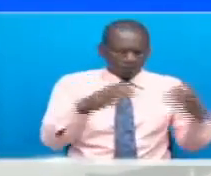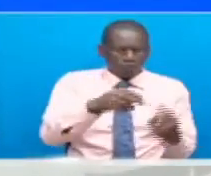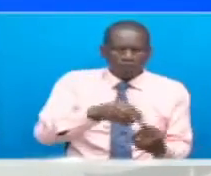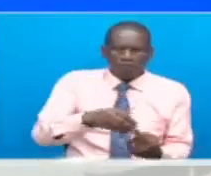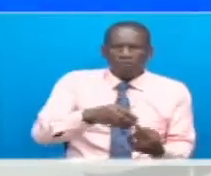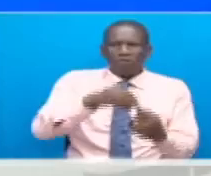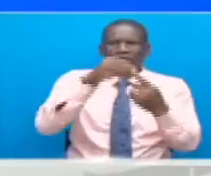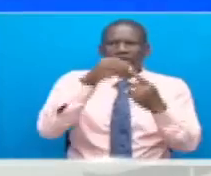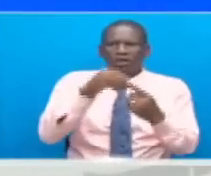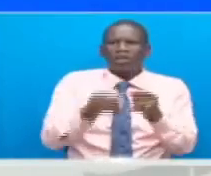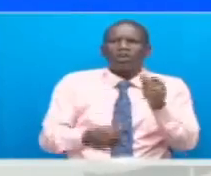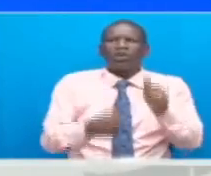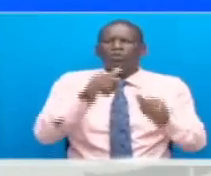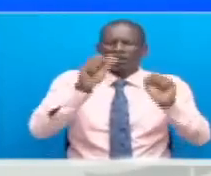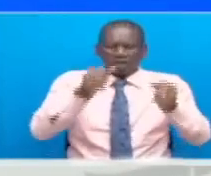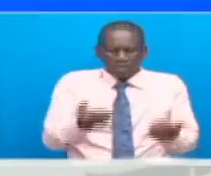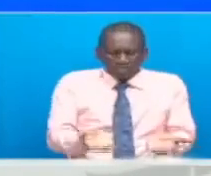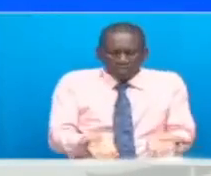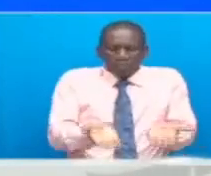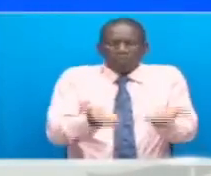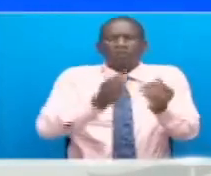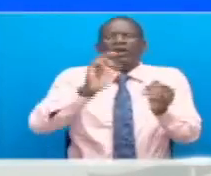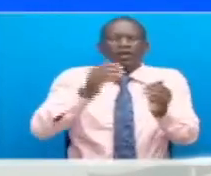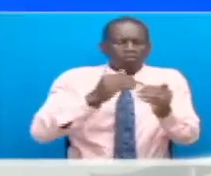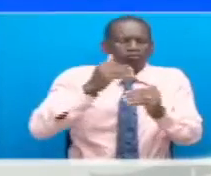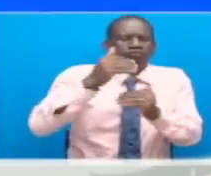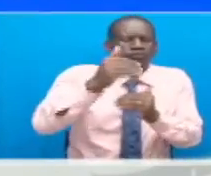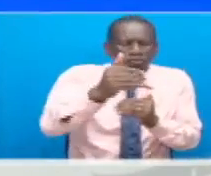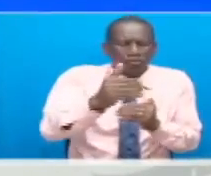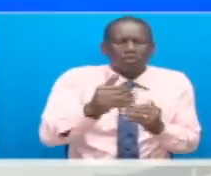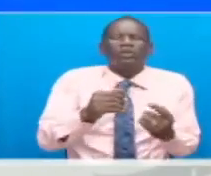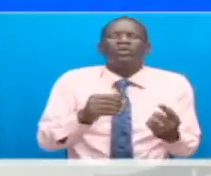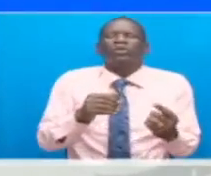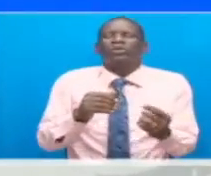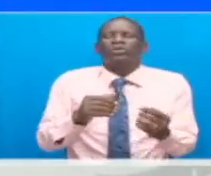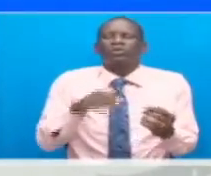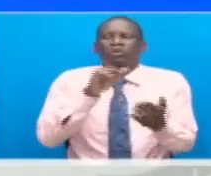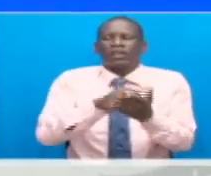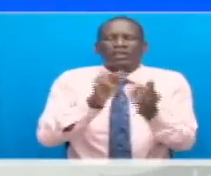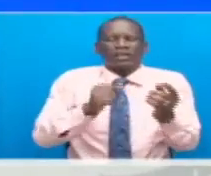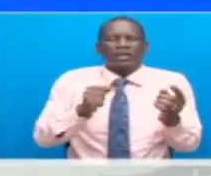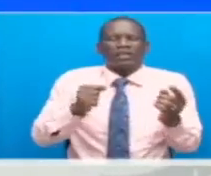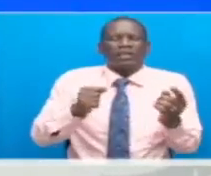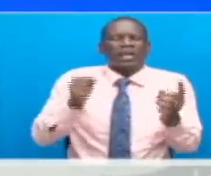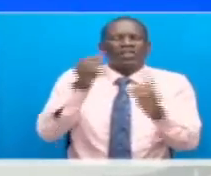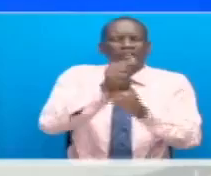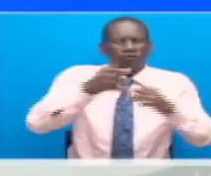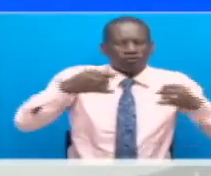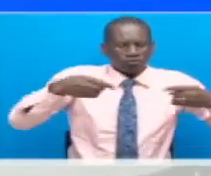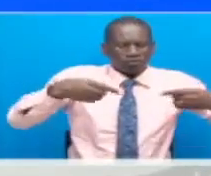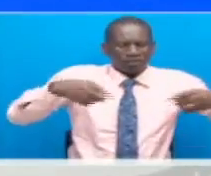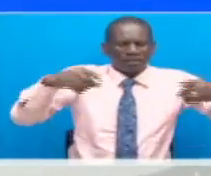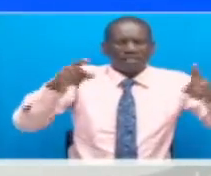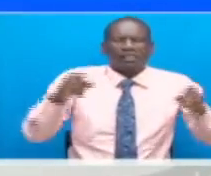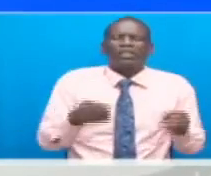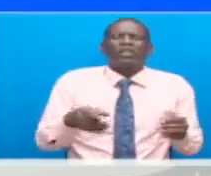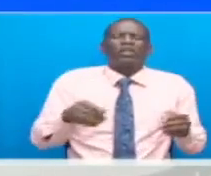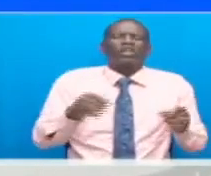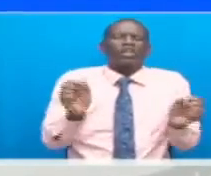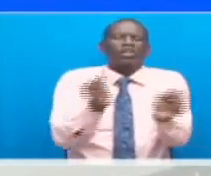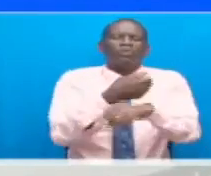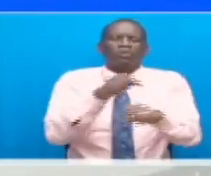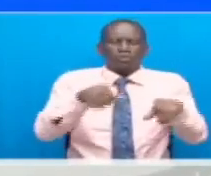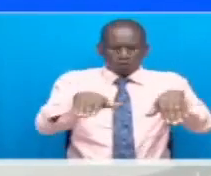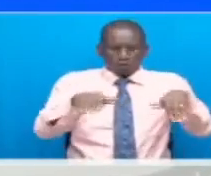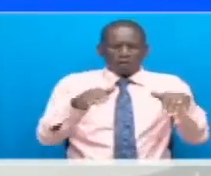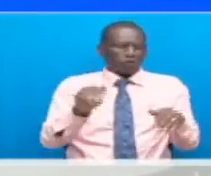priorities that will propel Kenya forward towards prosperity. I know we can't wait to hear them,